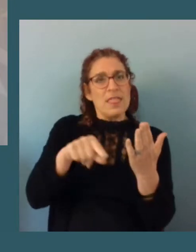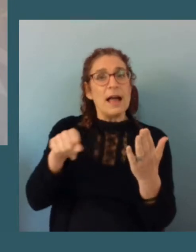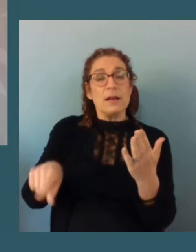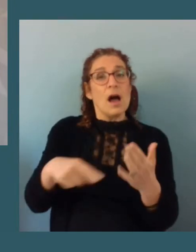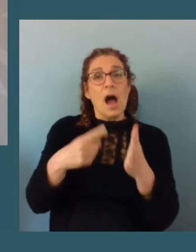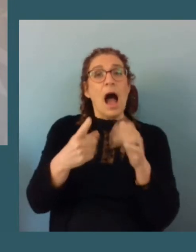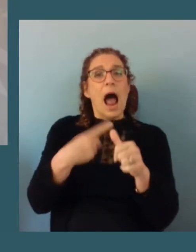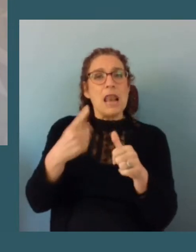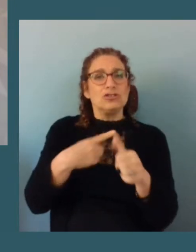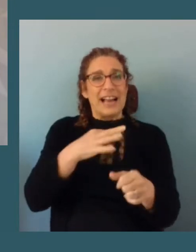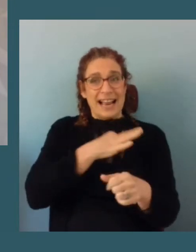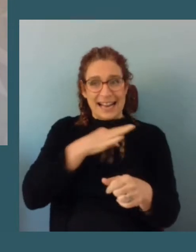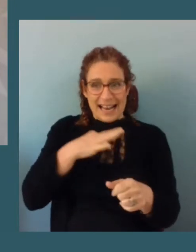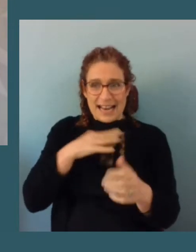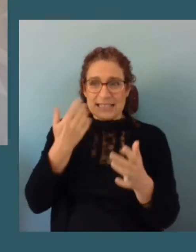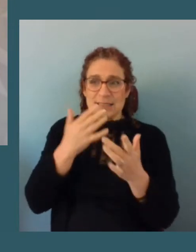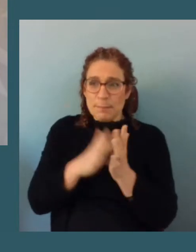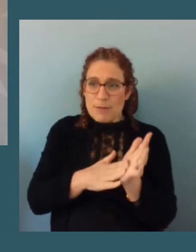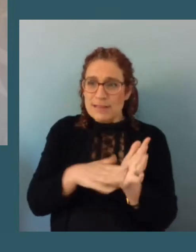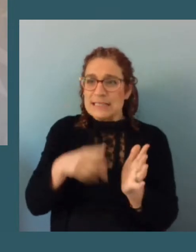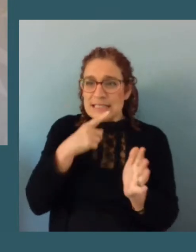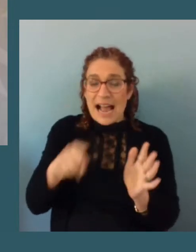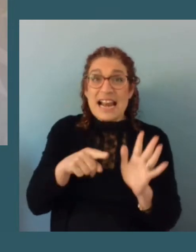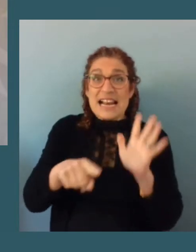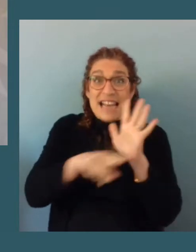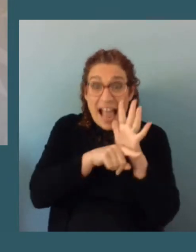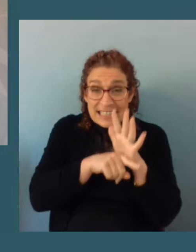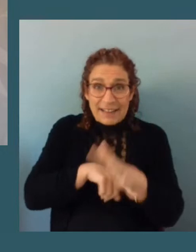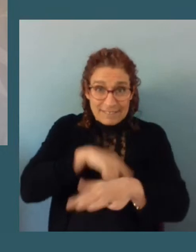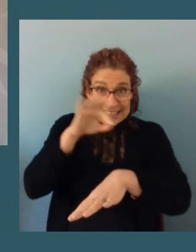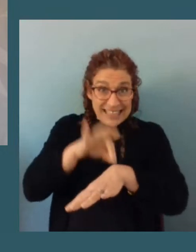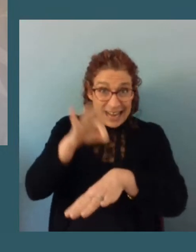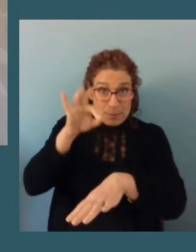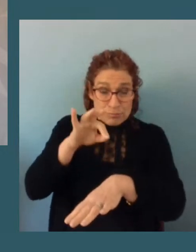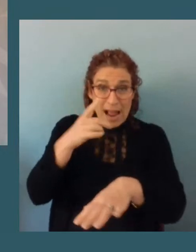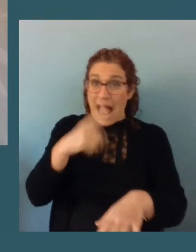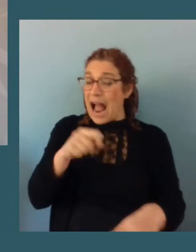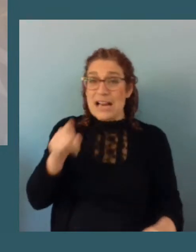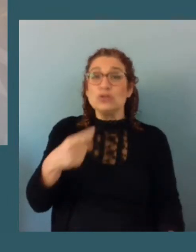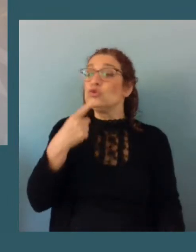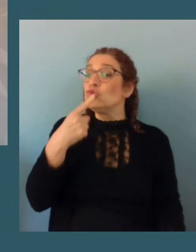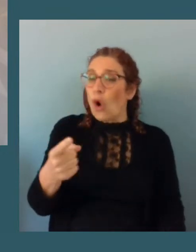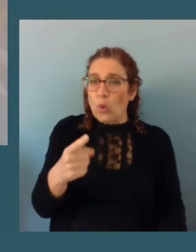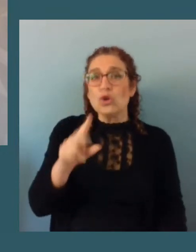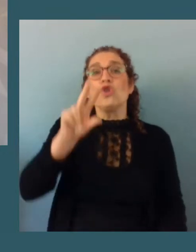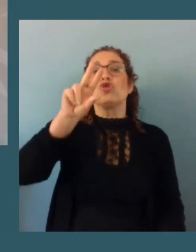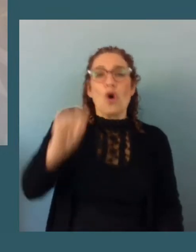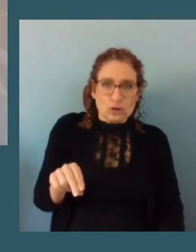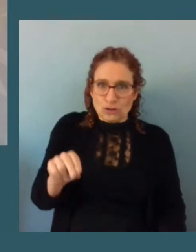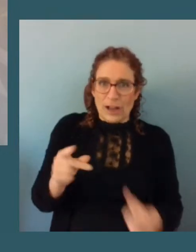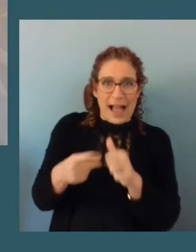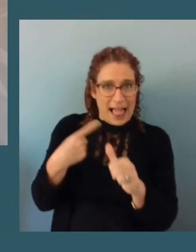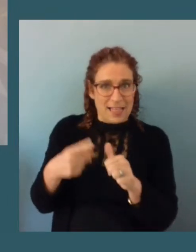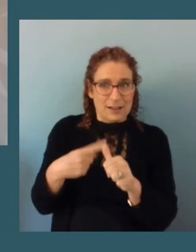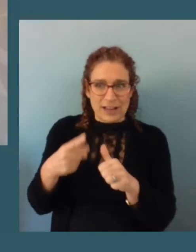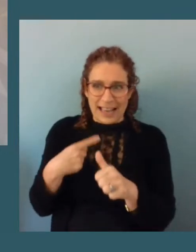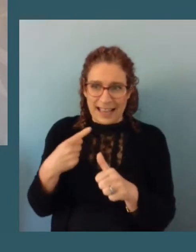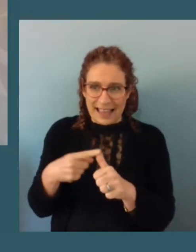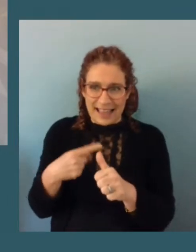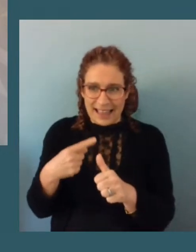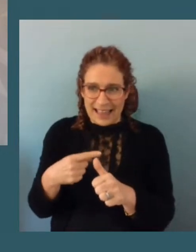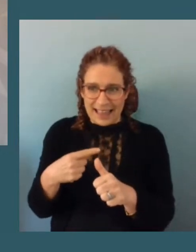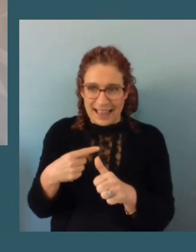experience, had negative skin prick tests and been told not allergy, or that's the